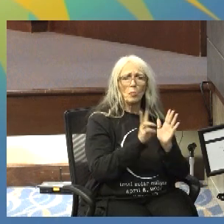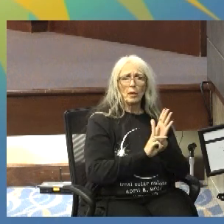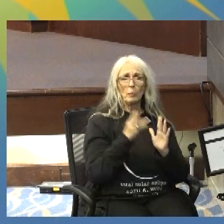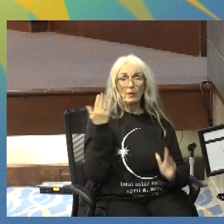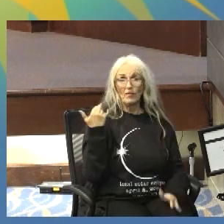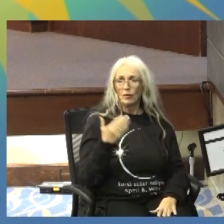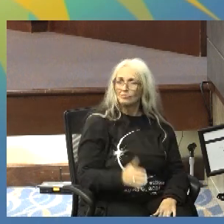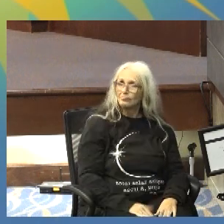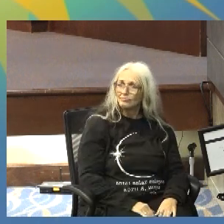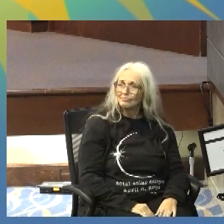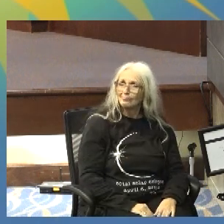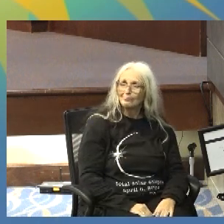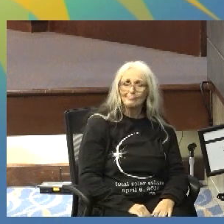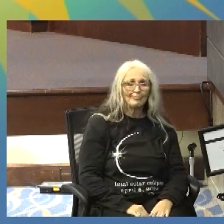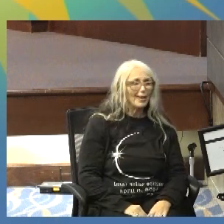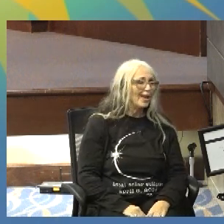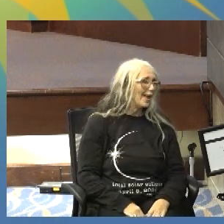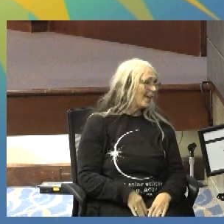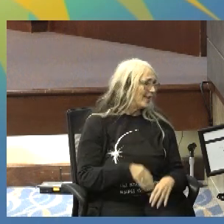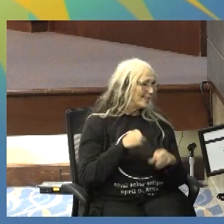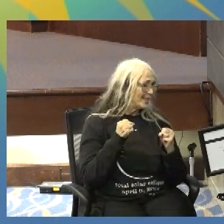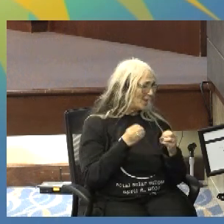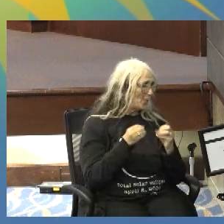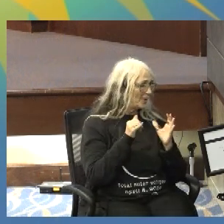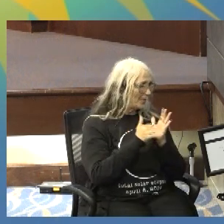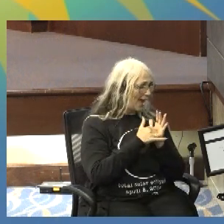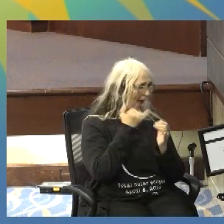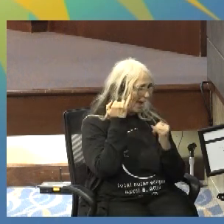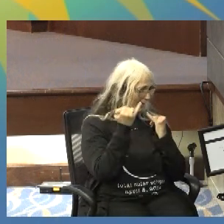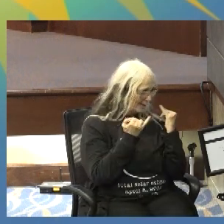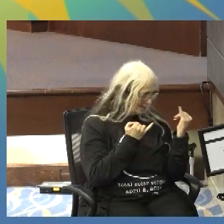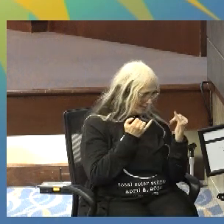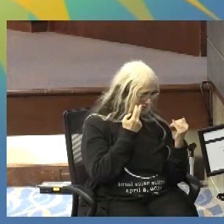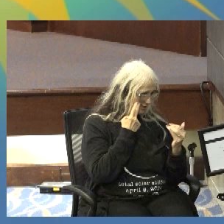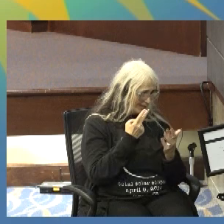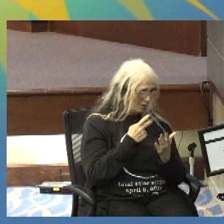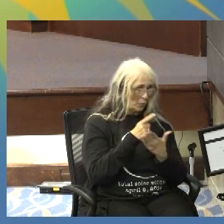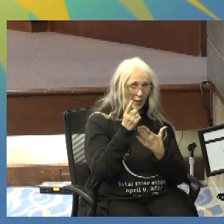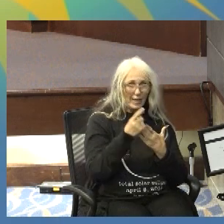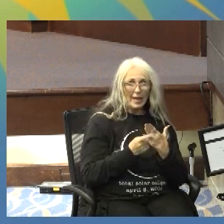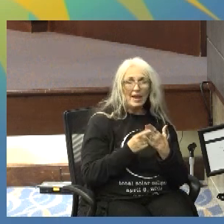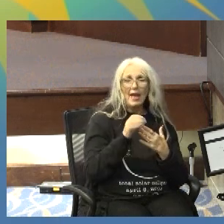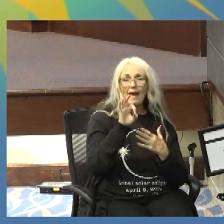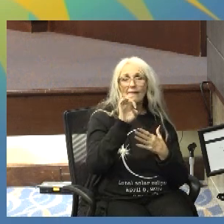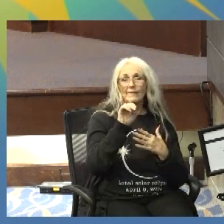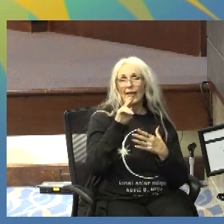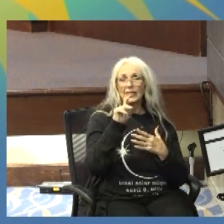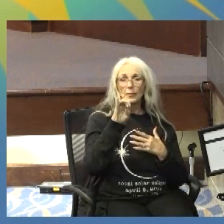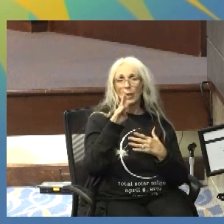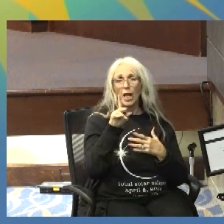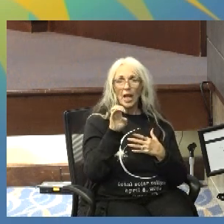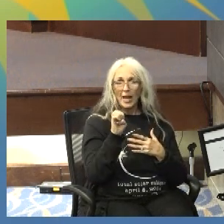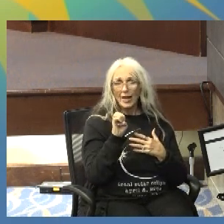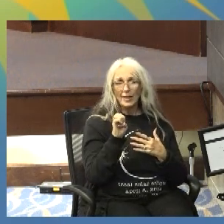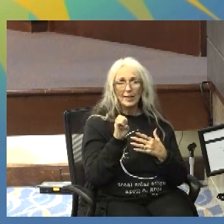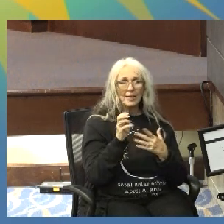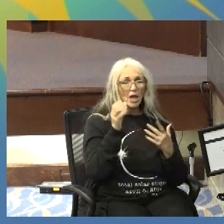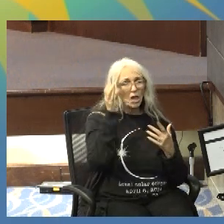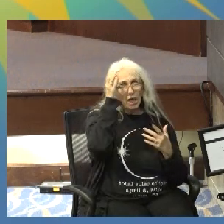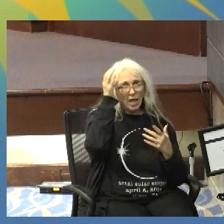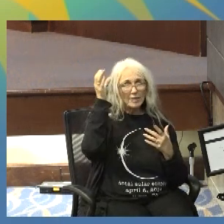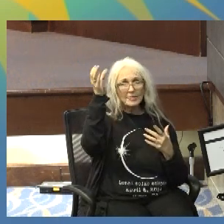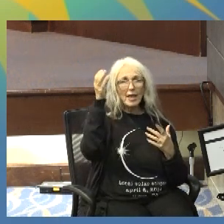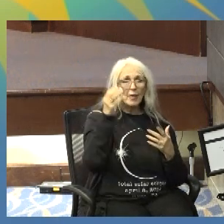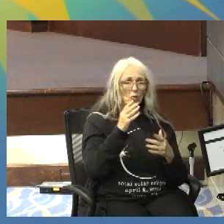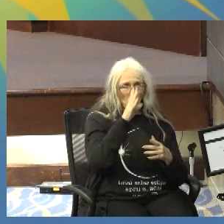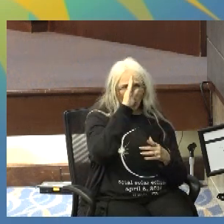before. So there is that idea when we're looking at a weekend festival concept of creating something memorable for the